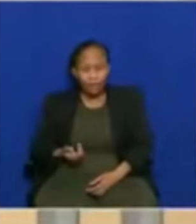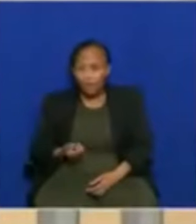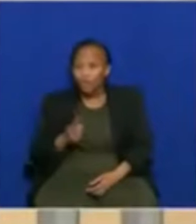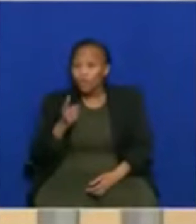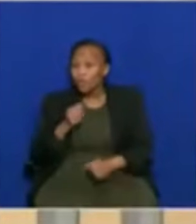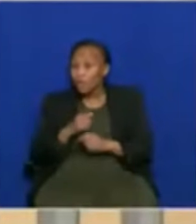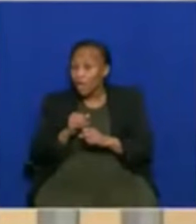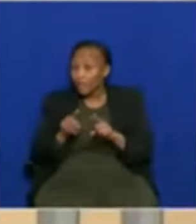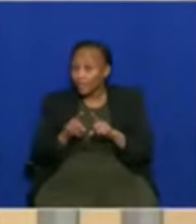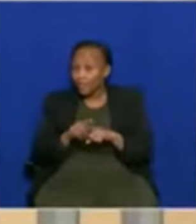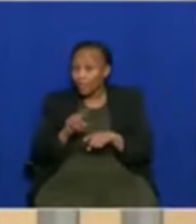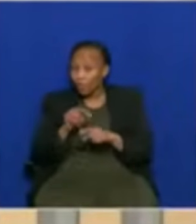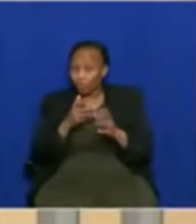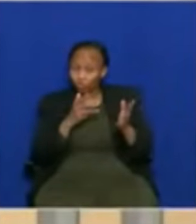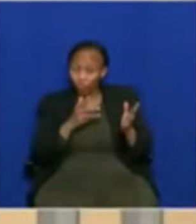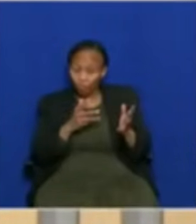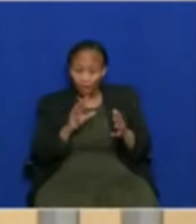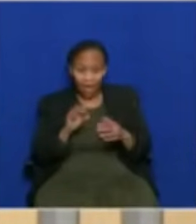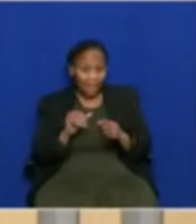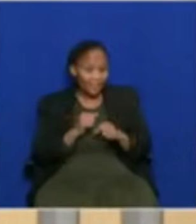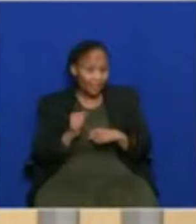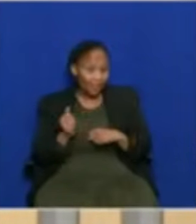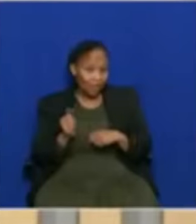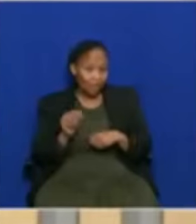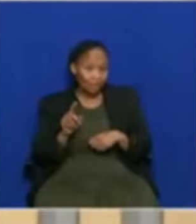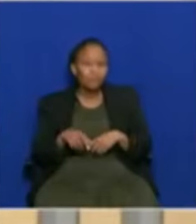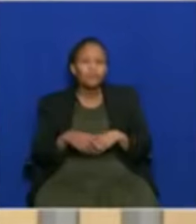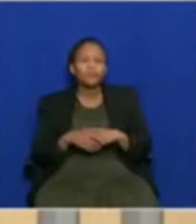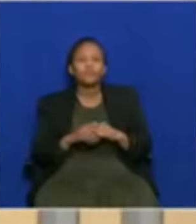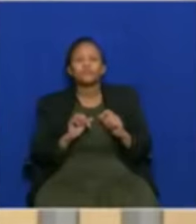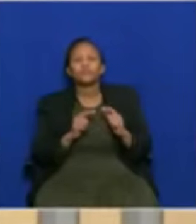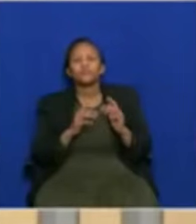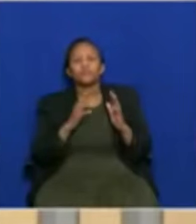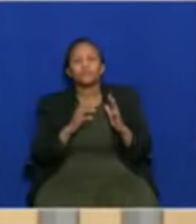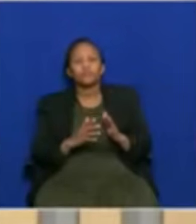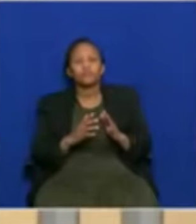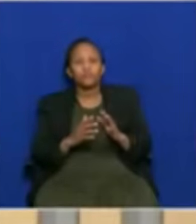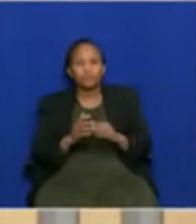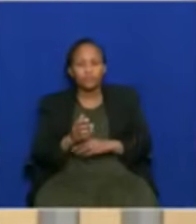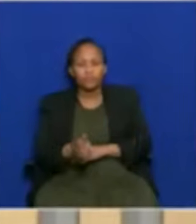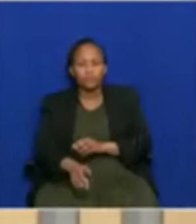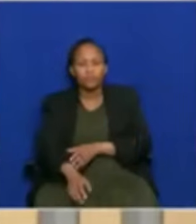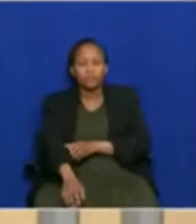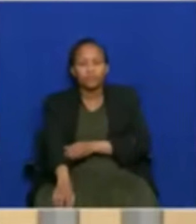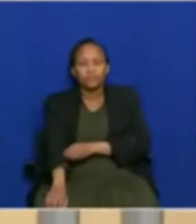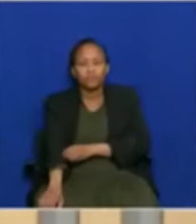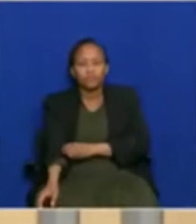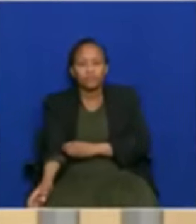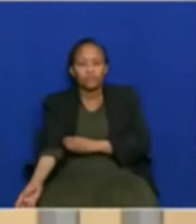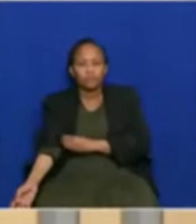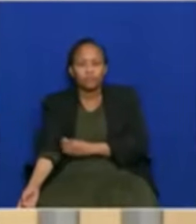Chair, Commissioners, I did not take notice of it on the charge sheet. And that's